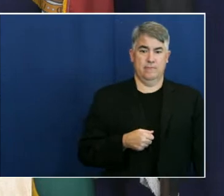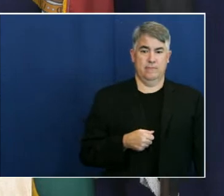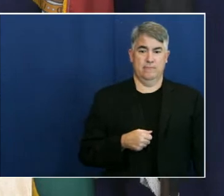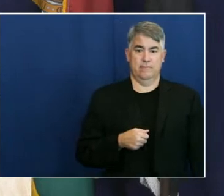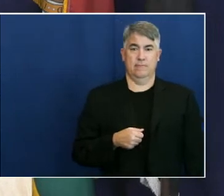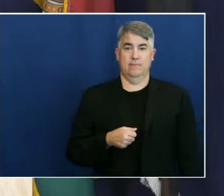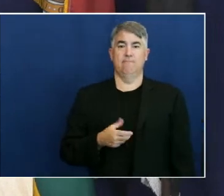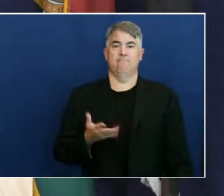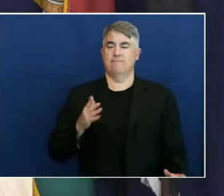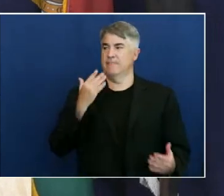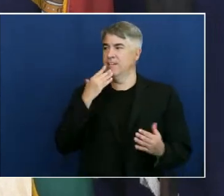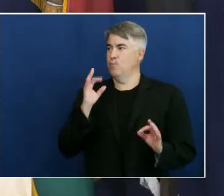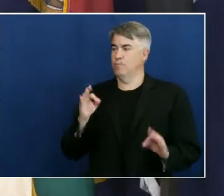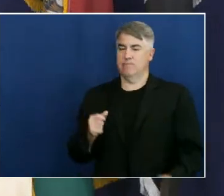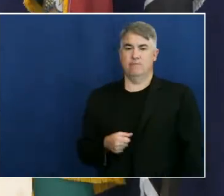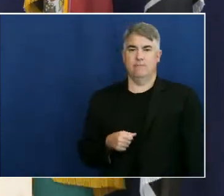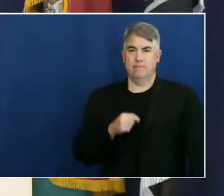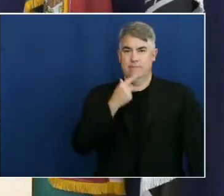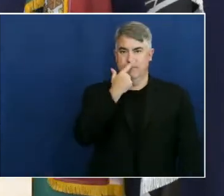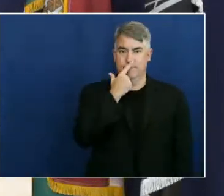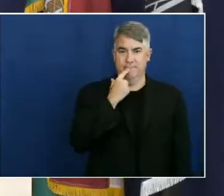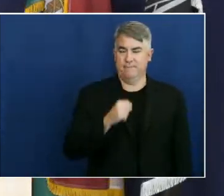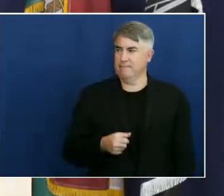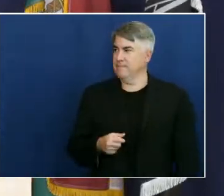Excellent. Thank you.